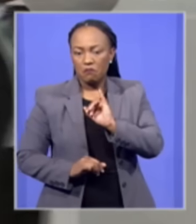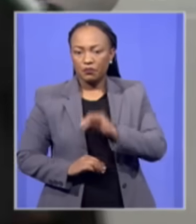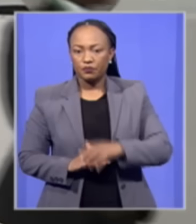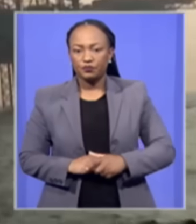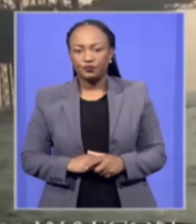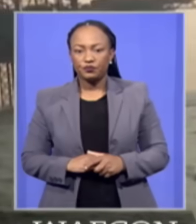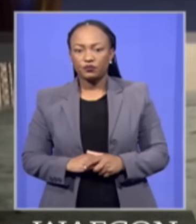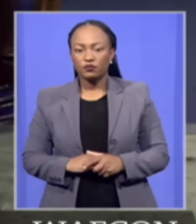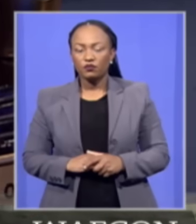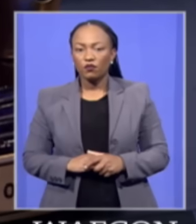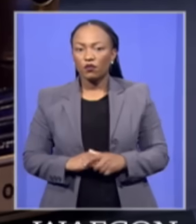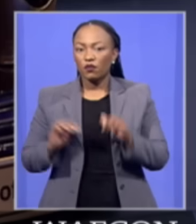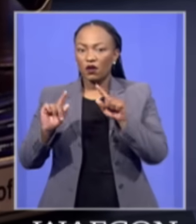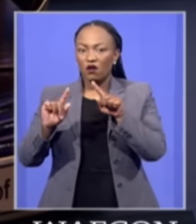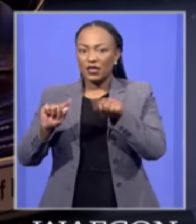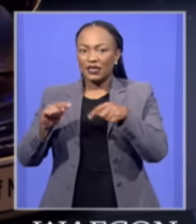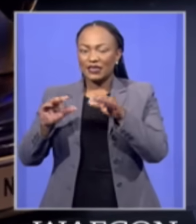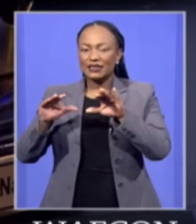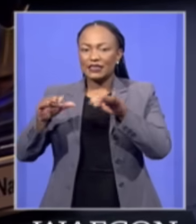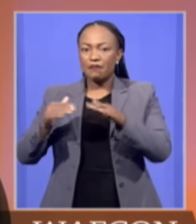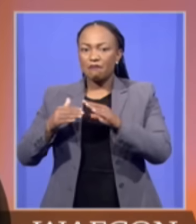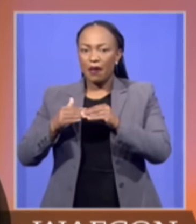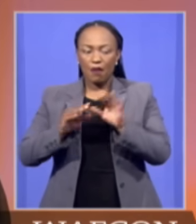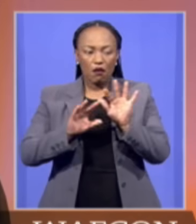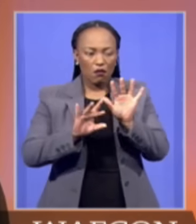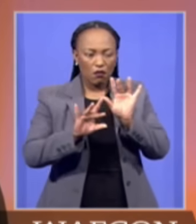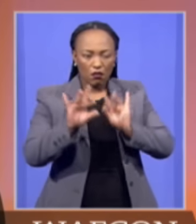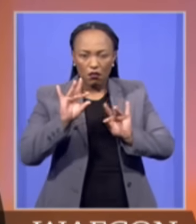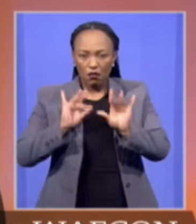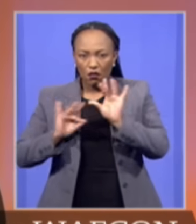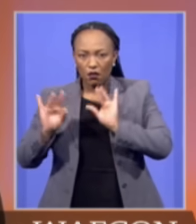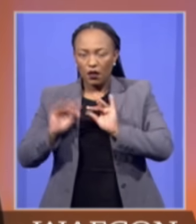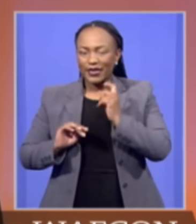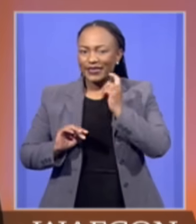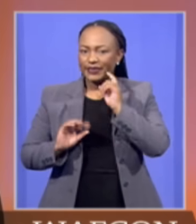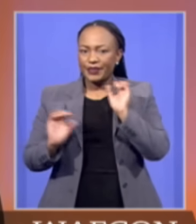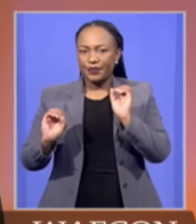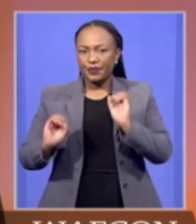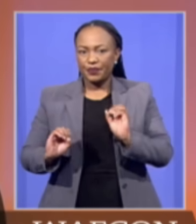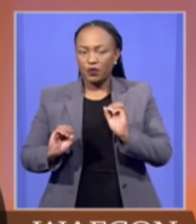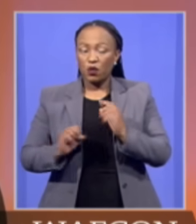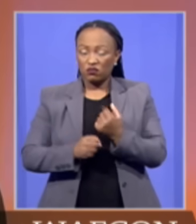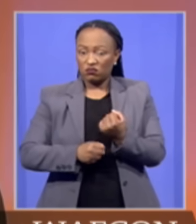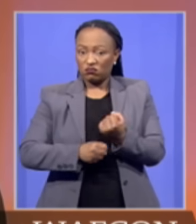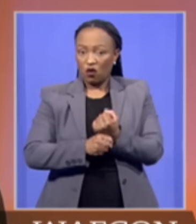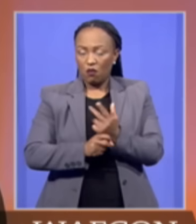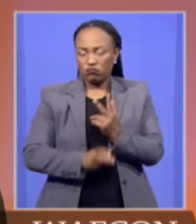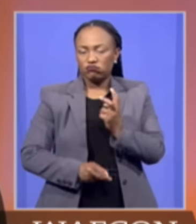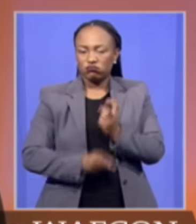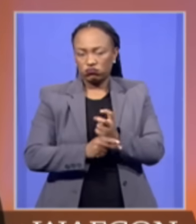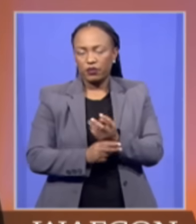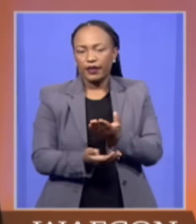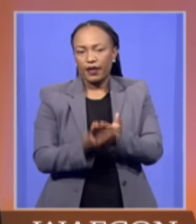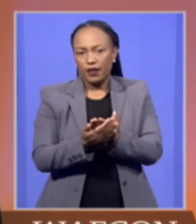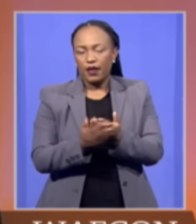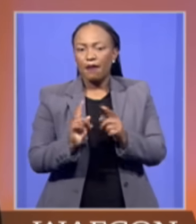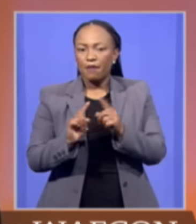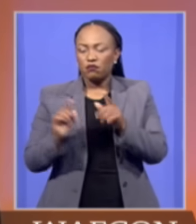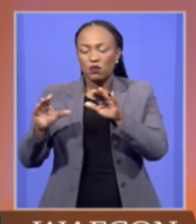Selections are never easy because players keep stepping up and makes your job very difficult. But I've got a good group